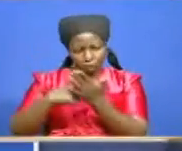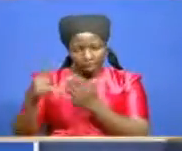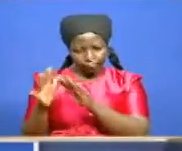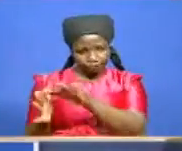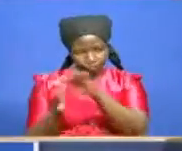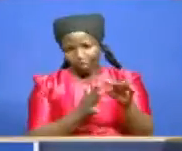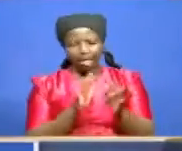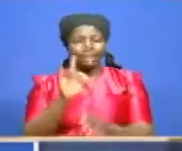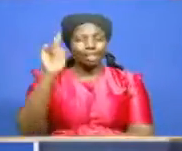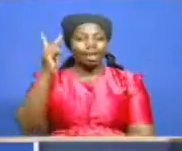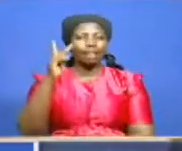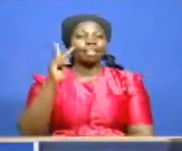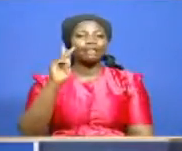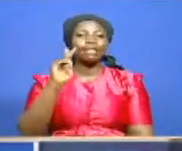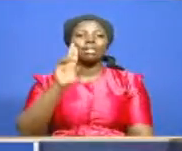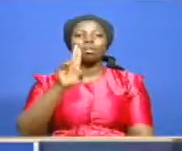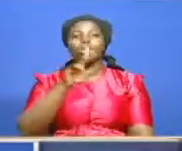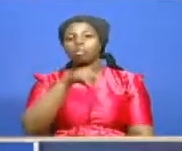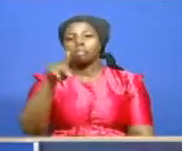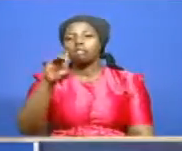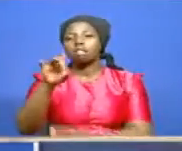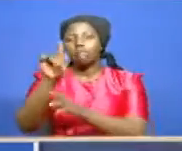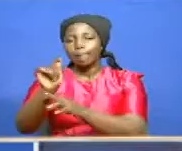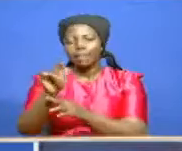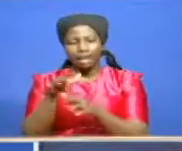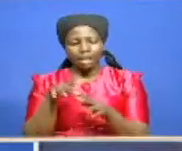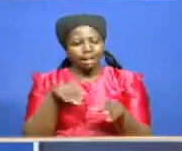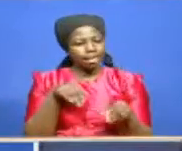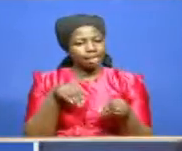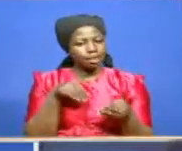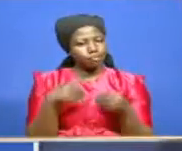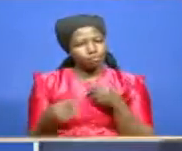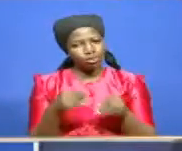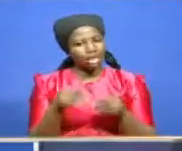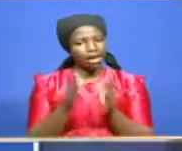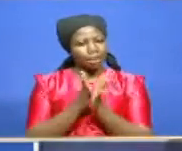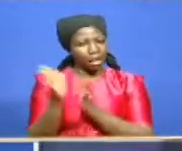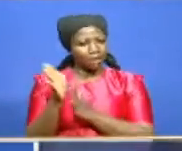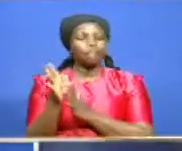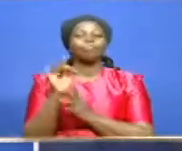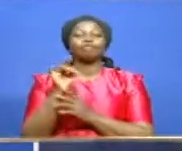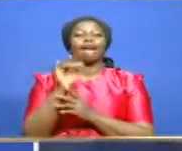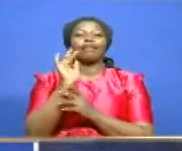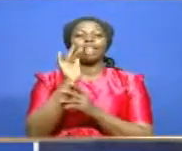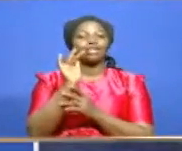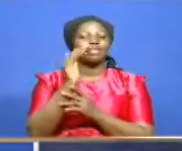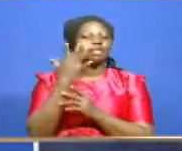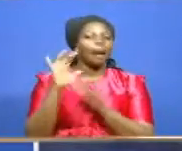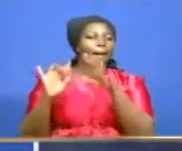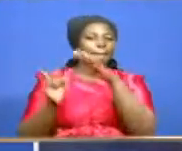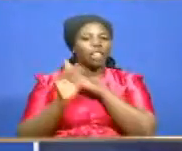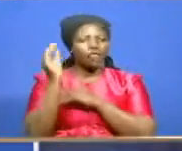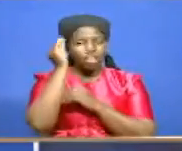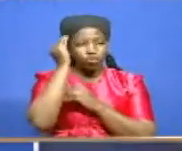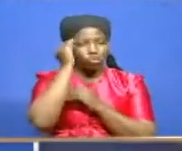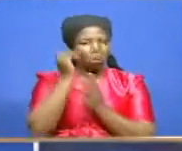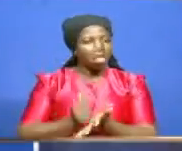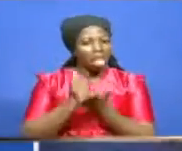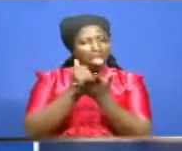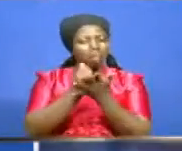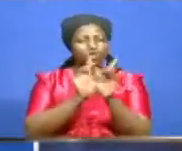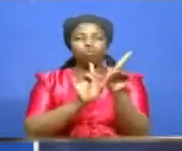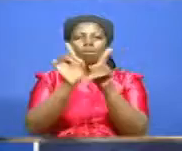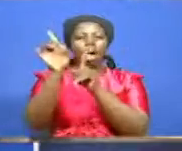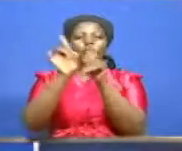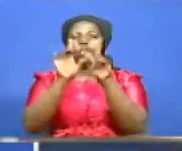Kenya Union of Post-Primary Education Teachers Busia branch has called on the Ministry of Education to facilitate the travel